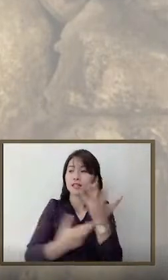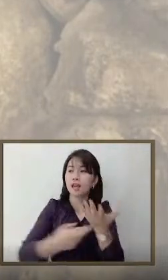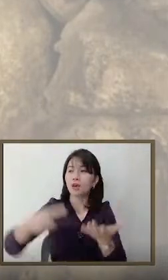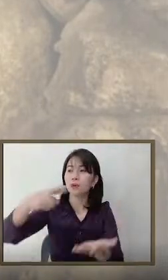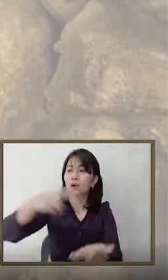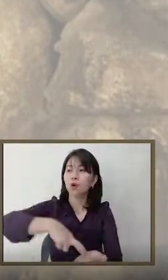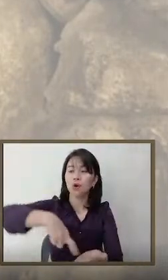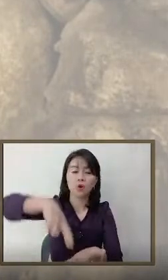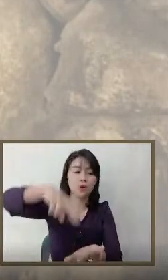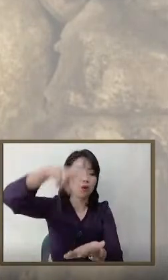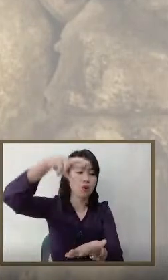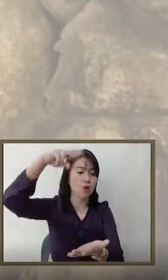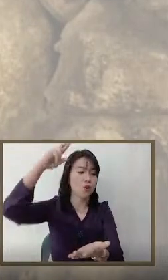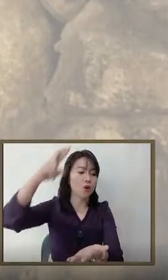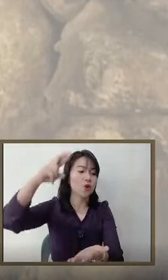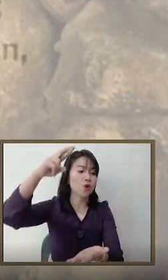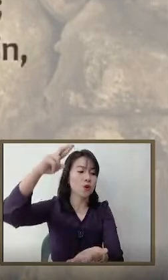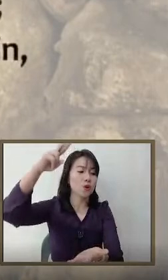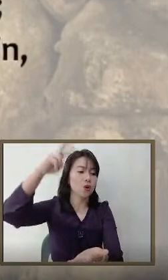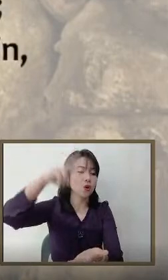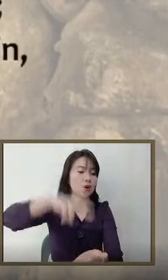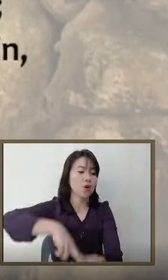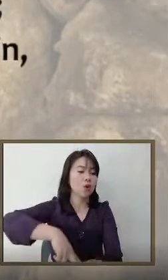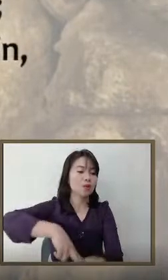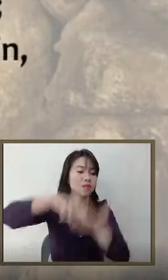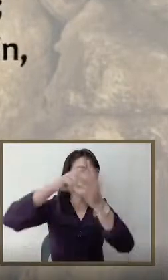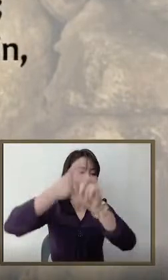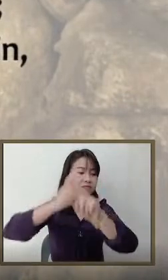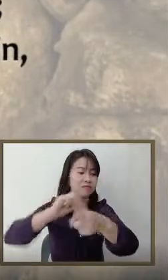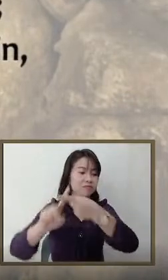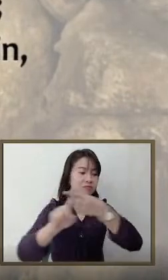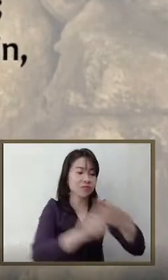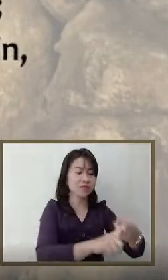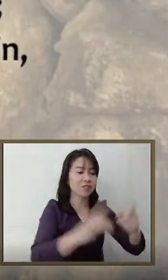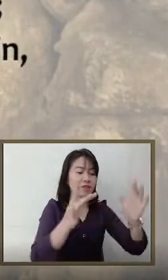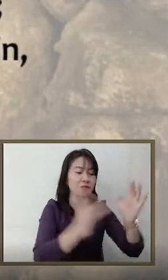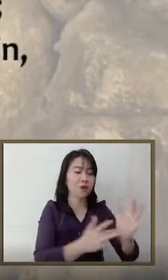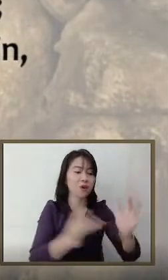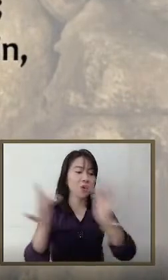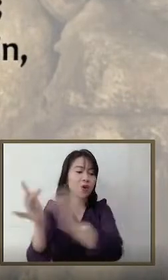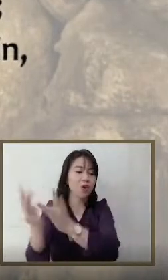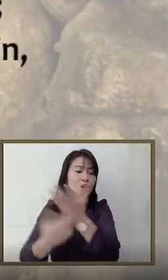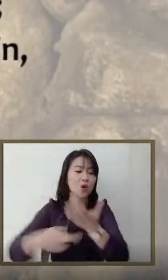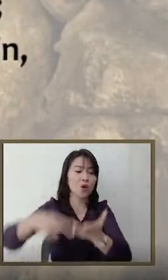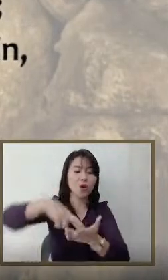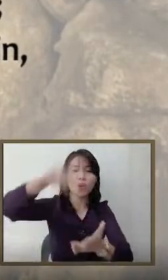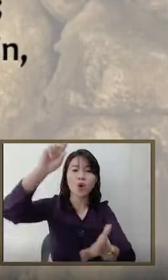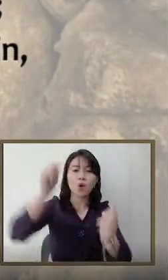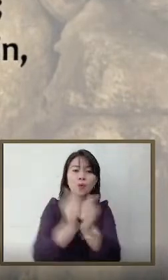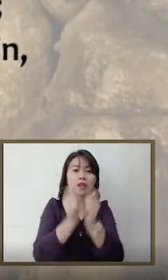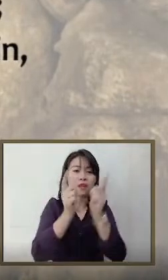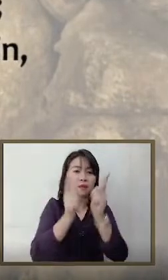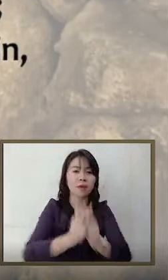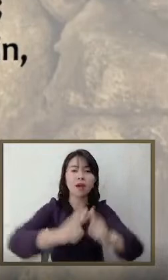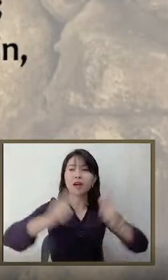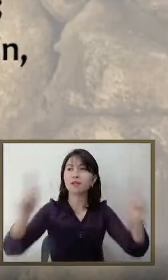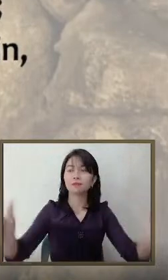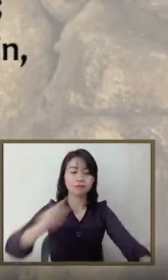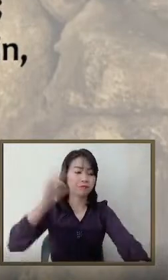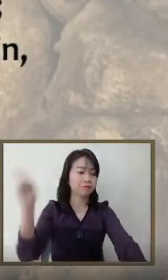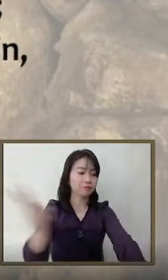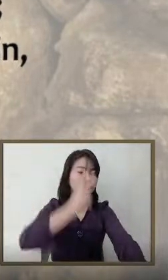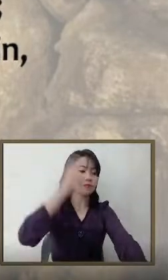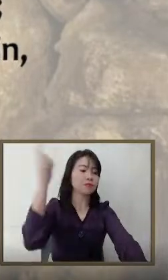Christ arose. One more time, say it now. Up from the grave he arose with a